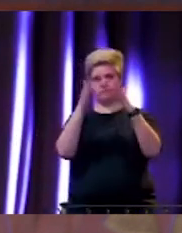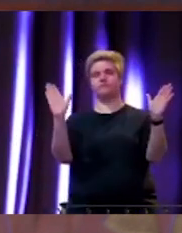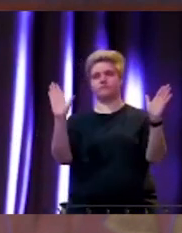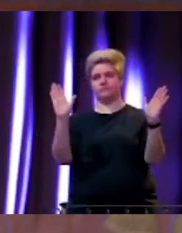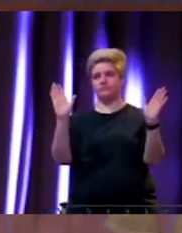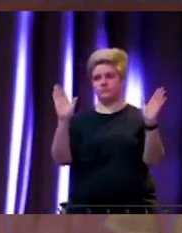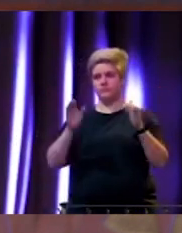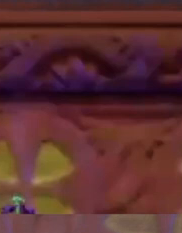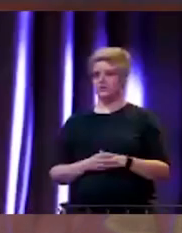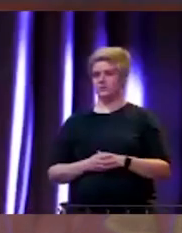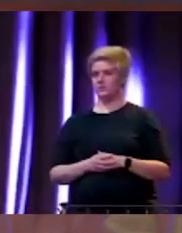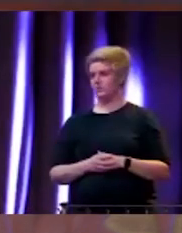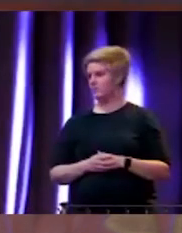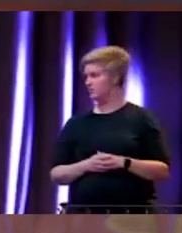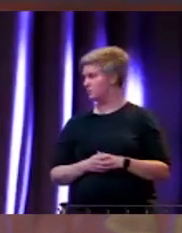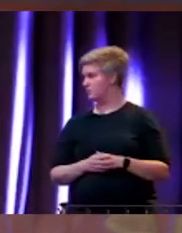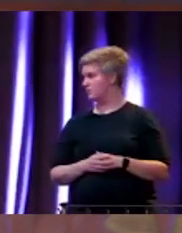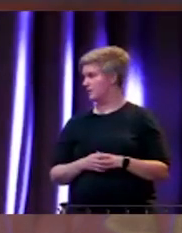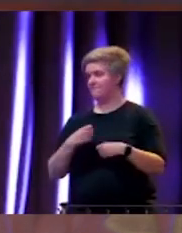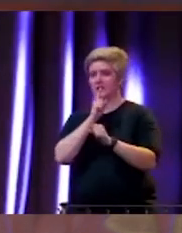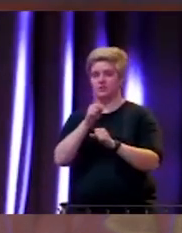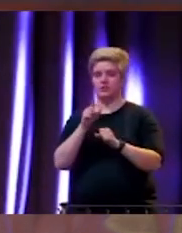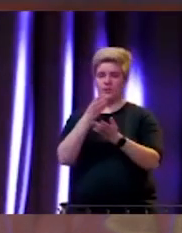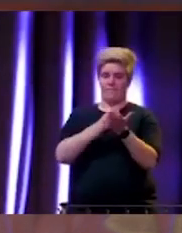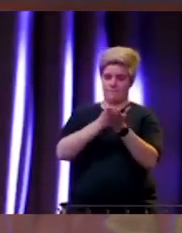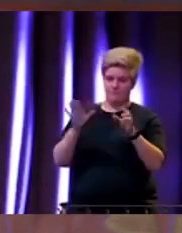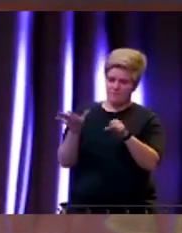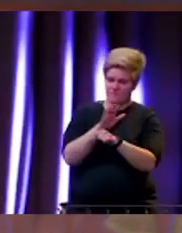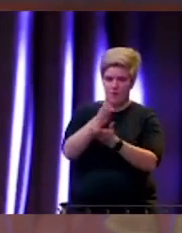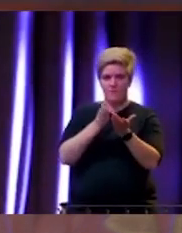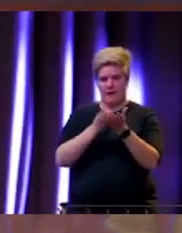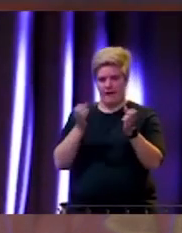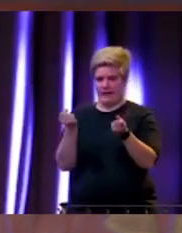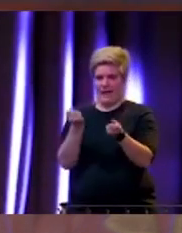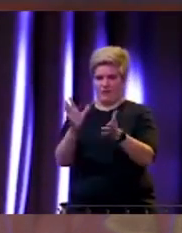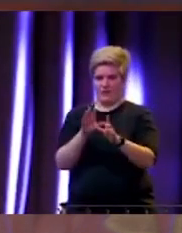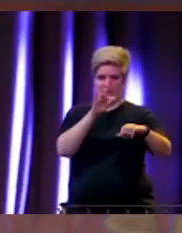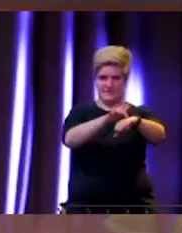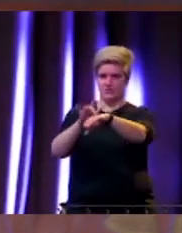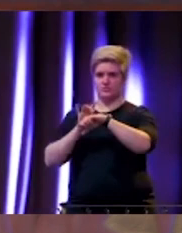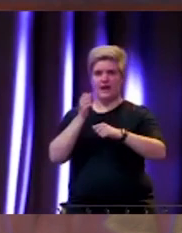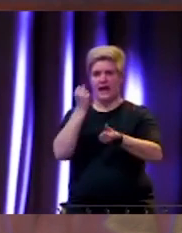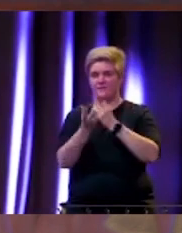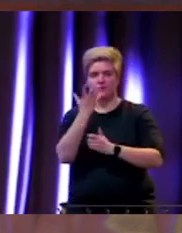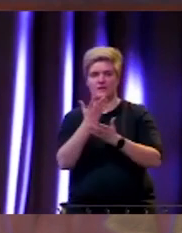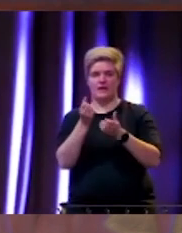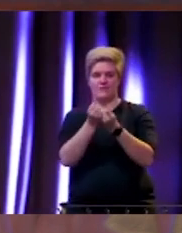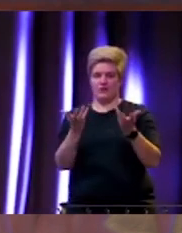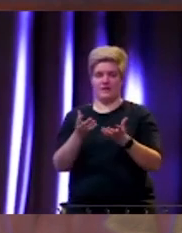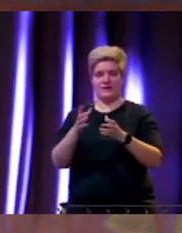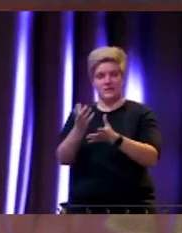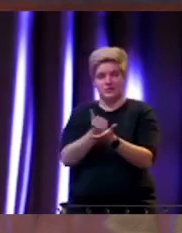growing the pie all the way around. Everything deserves our support, our love, our funding,